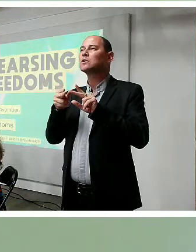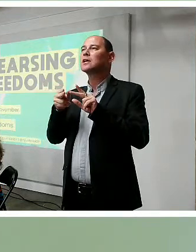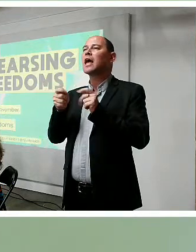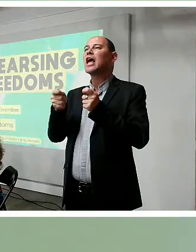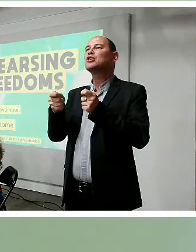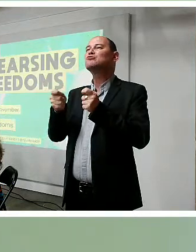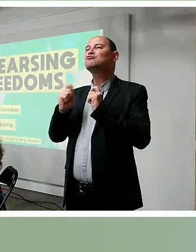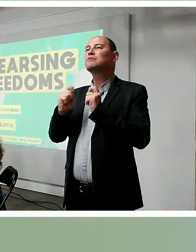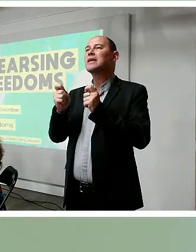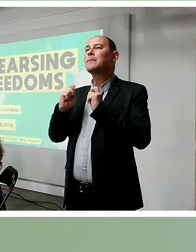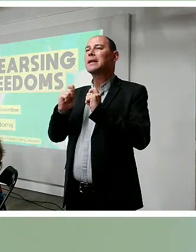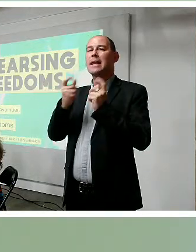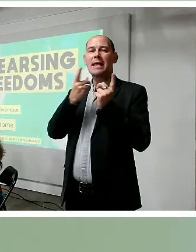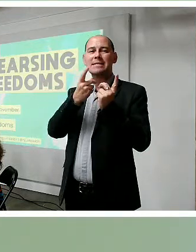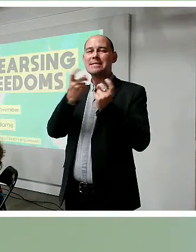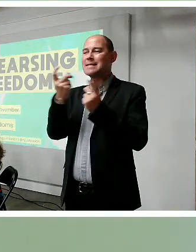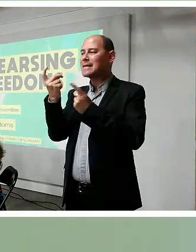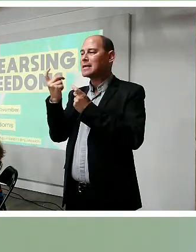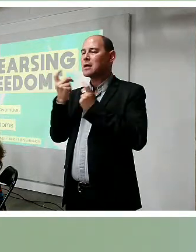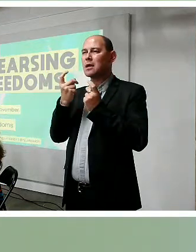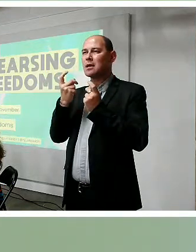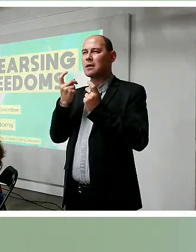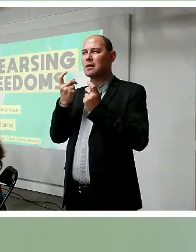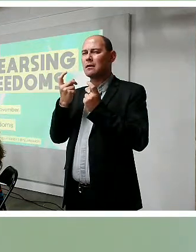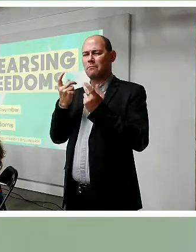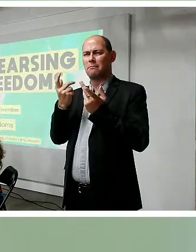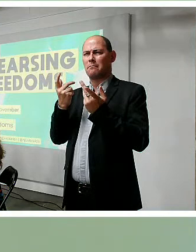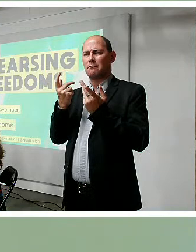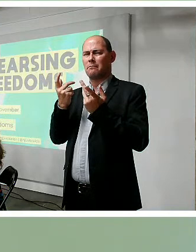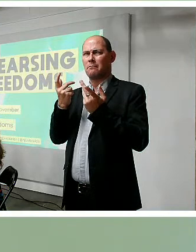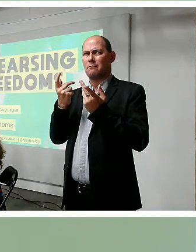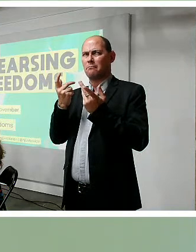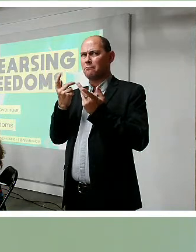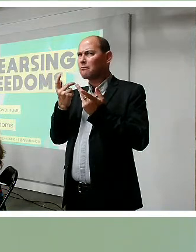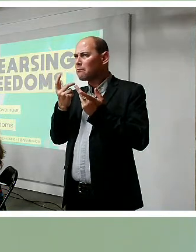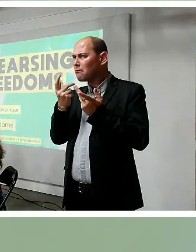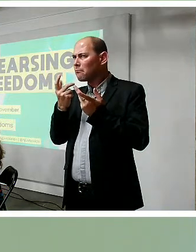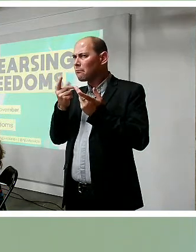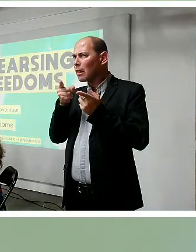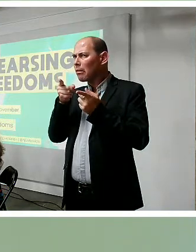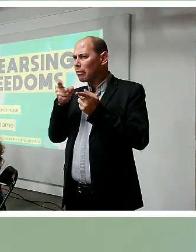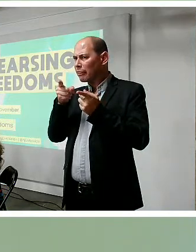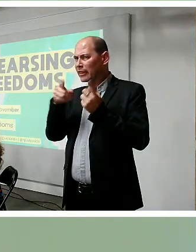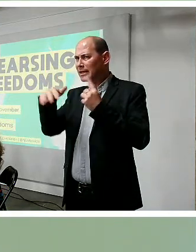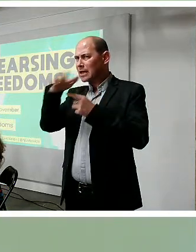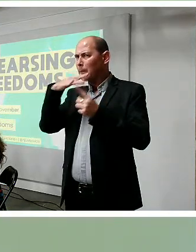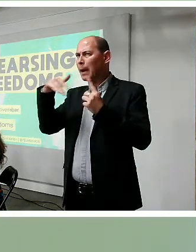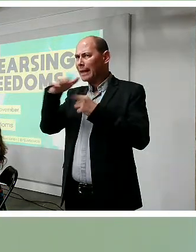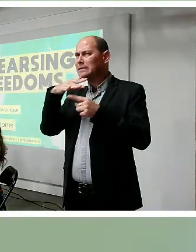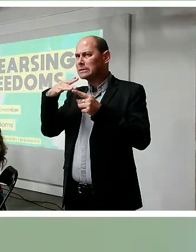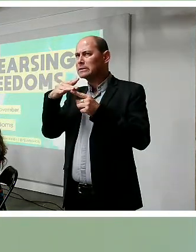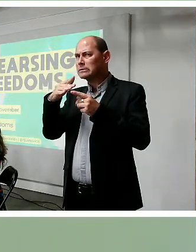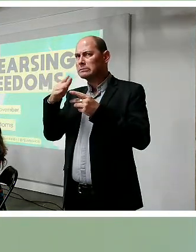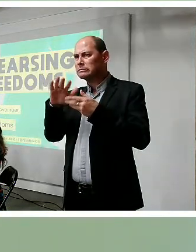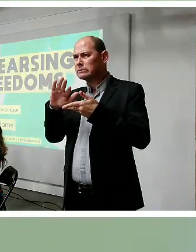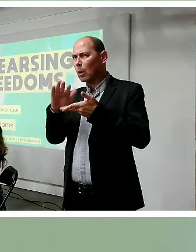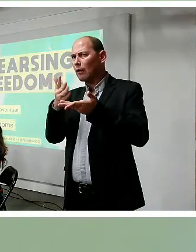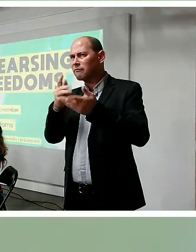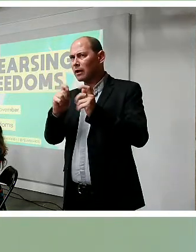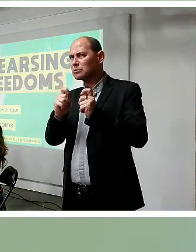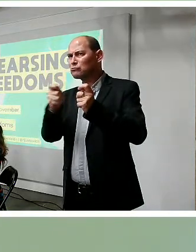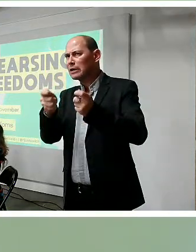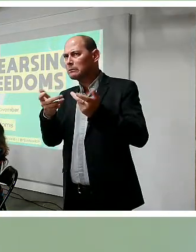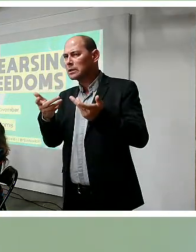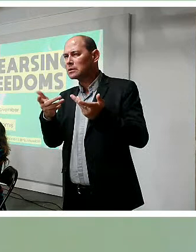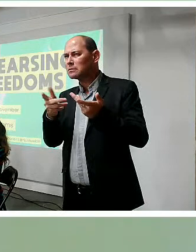treatment seeking. Now, these are services that are providing treatment. You seek, you go there looking for treatment. So there's something very strange